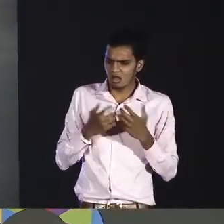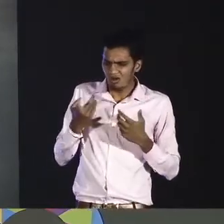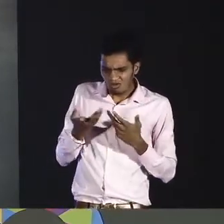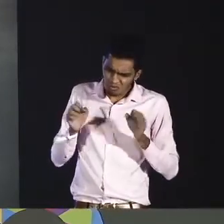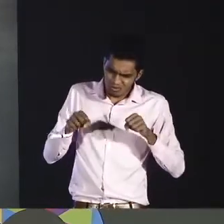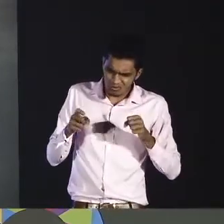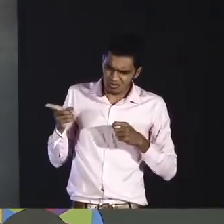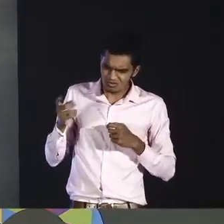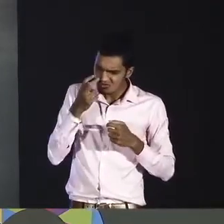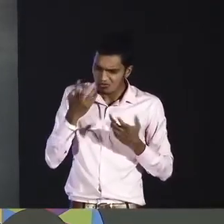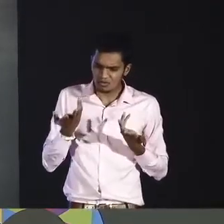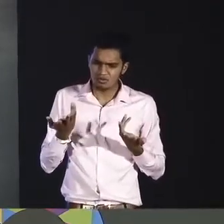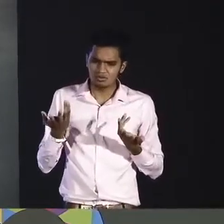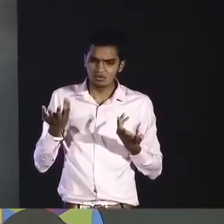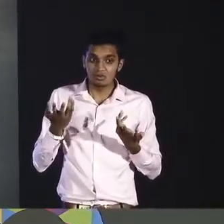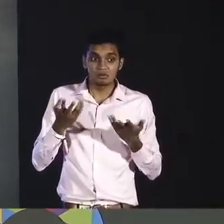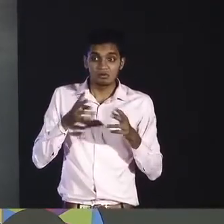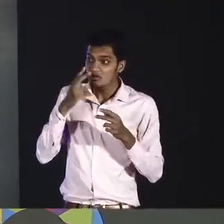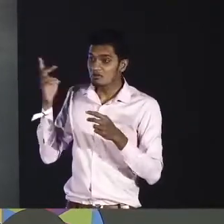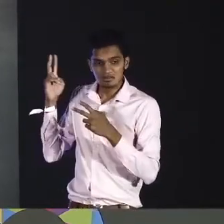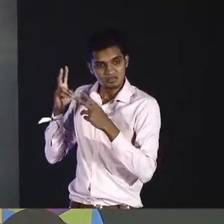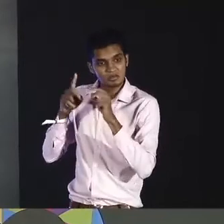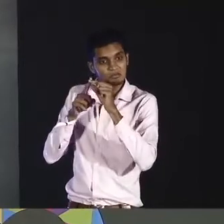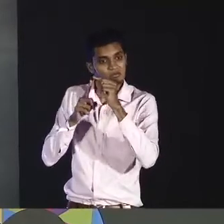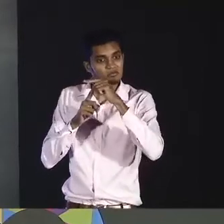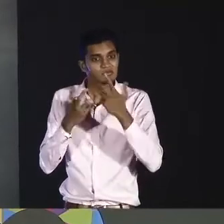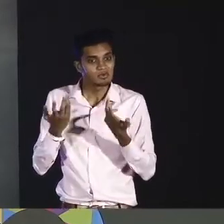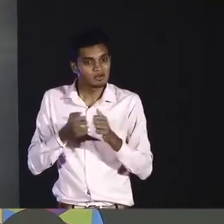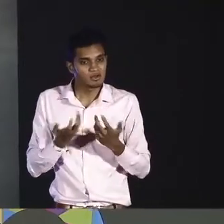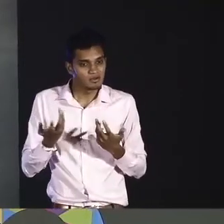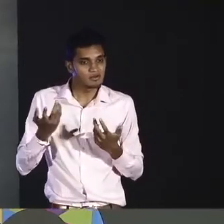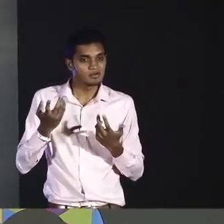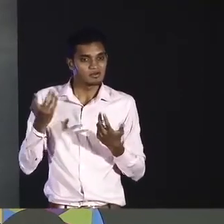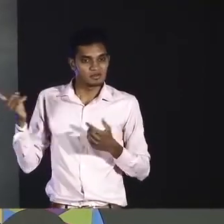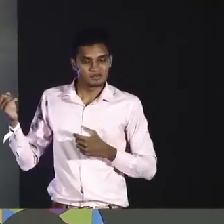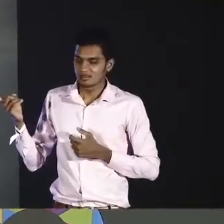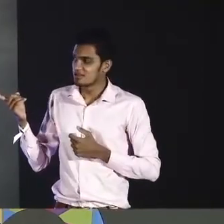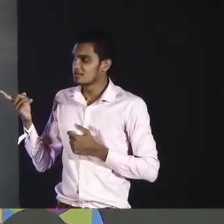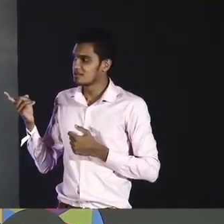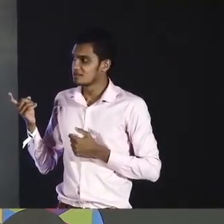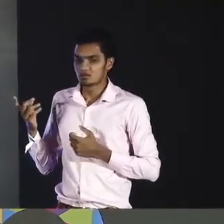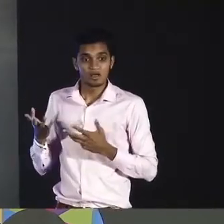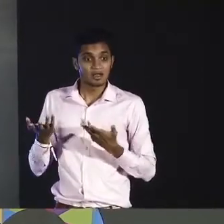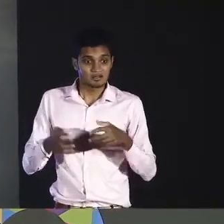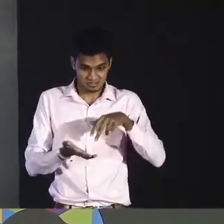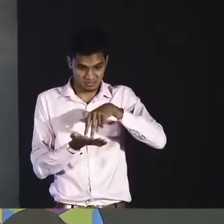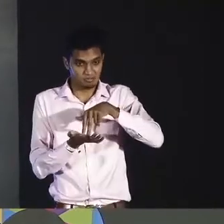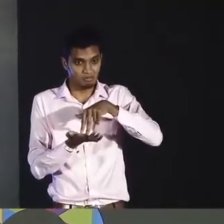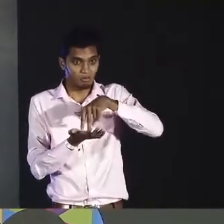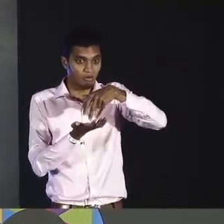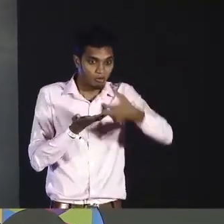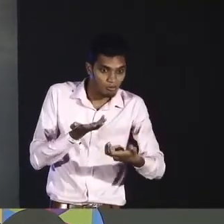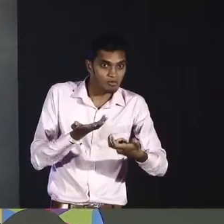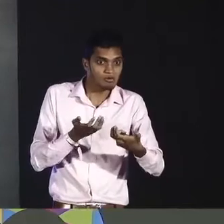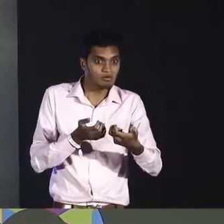be audiovisual." He said, "Okay, Rajdeep, we can trust your memory, but we can't trust your steps. Suppose you fall off the stage." I told, sir, it will